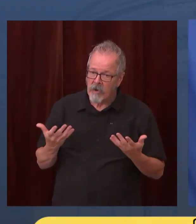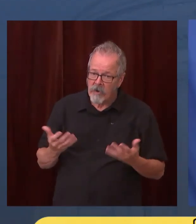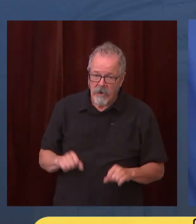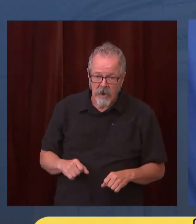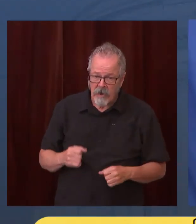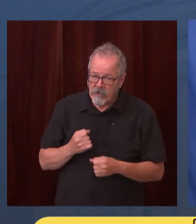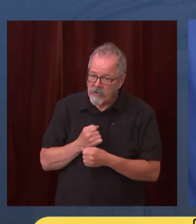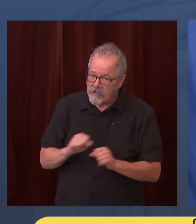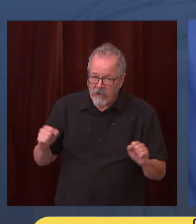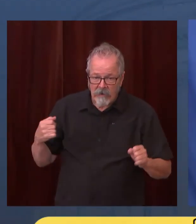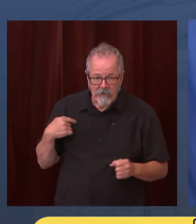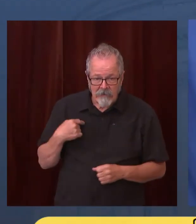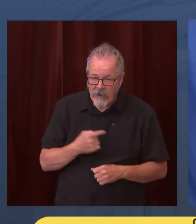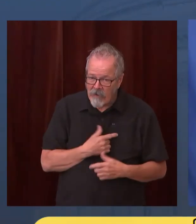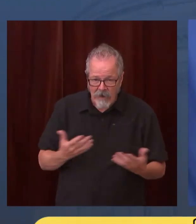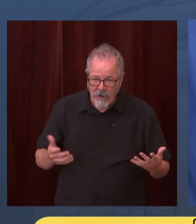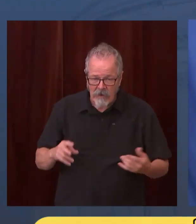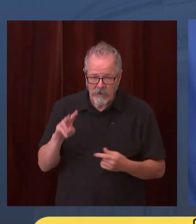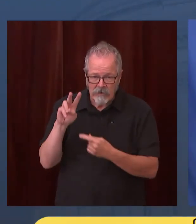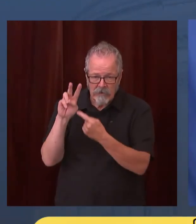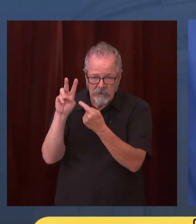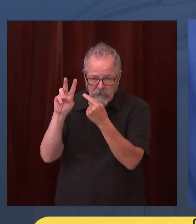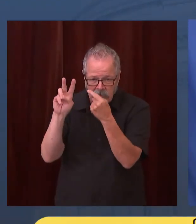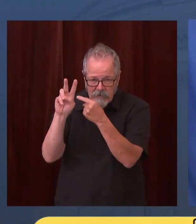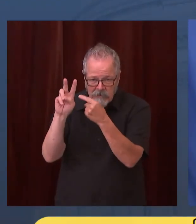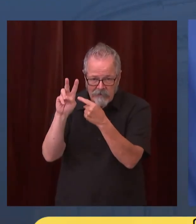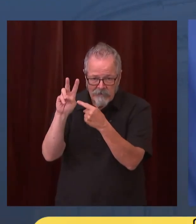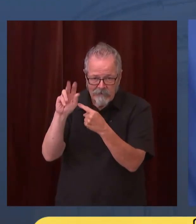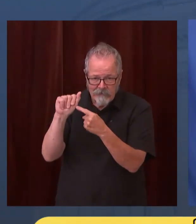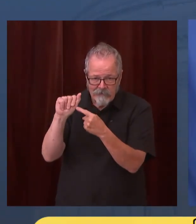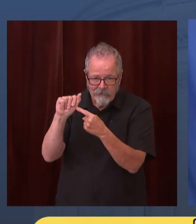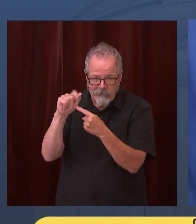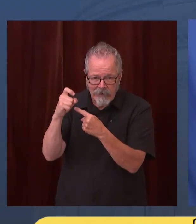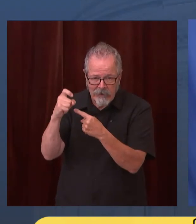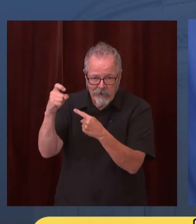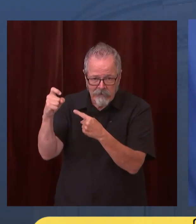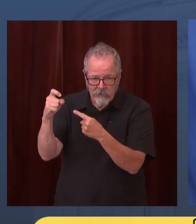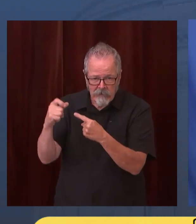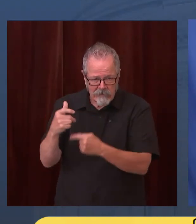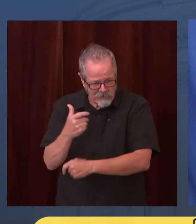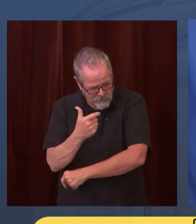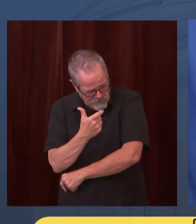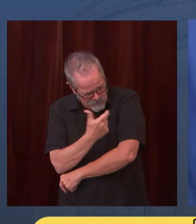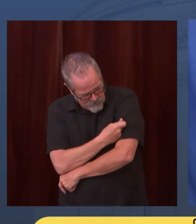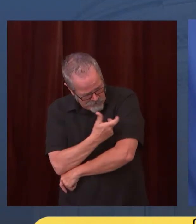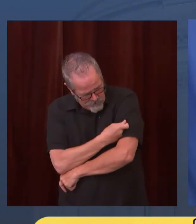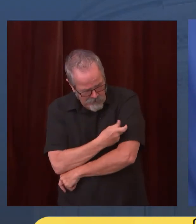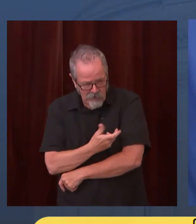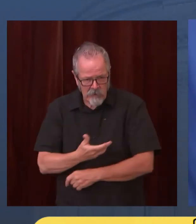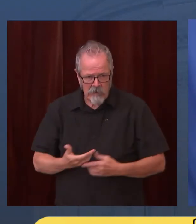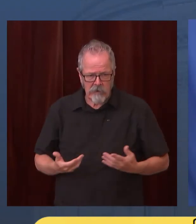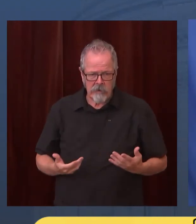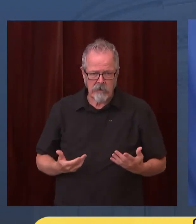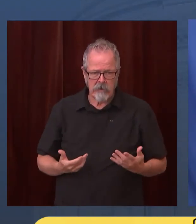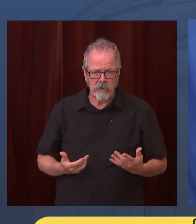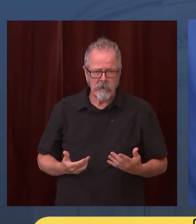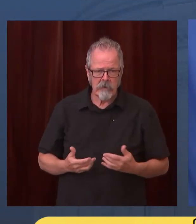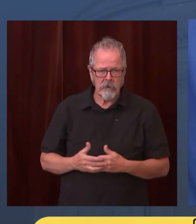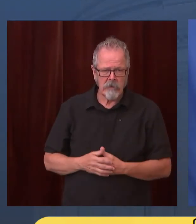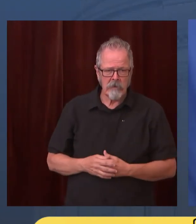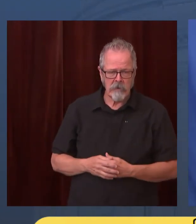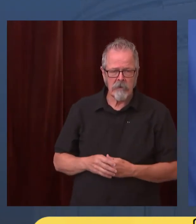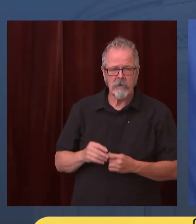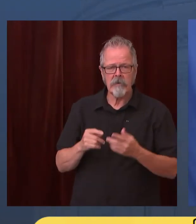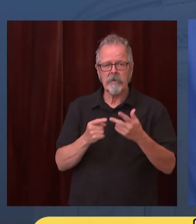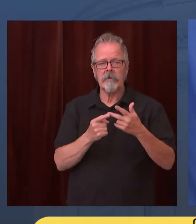KXLY. Hi, Governor. This is Jonathan filling in for Caitlin. In Spokane, we have the county fair starting this weekend. Does this